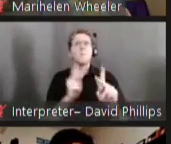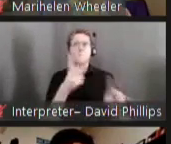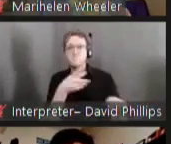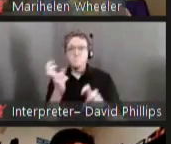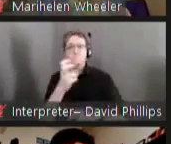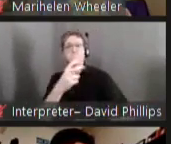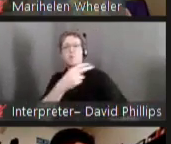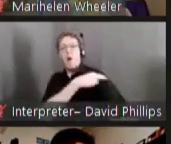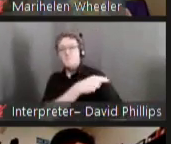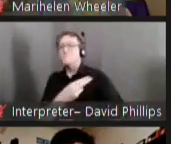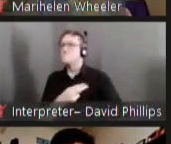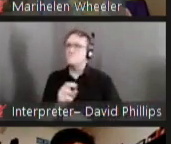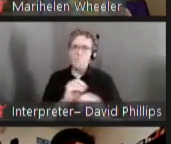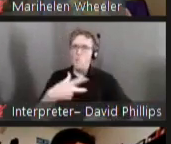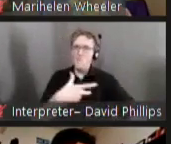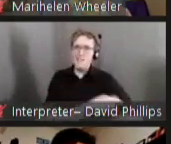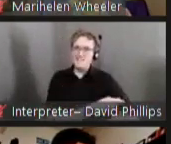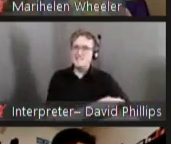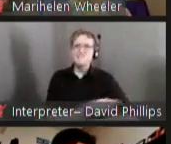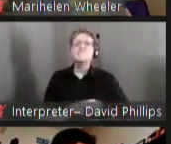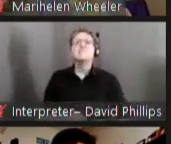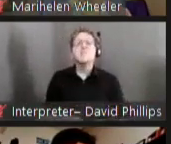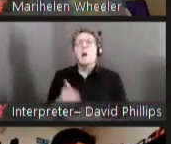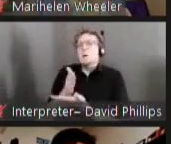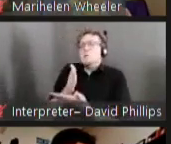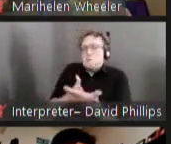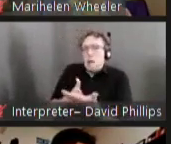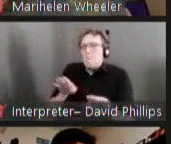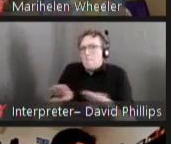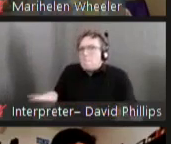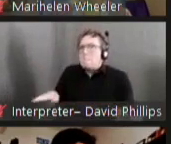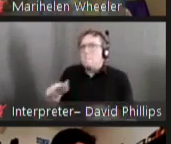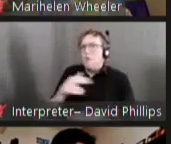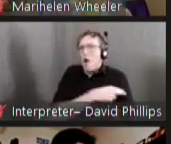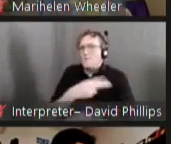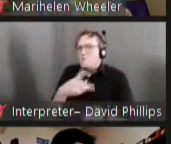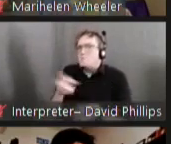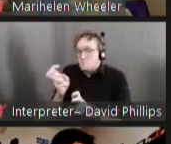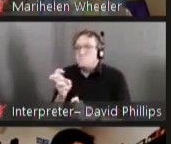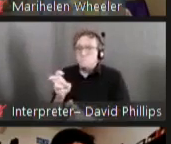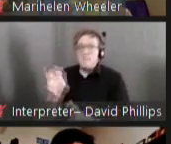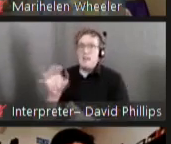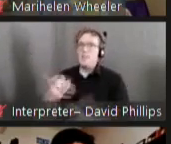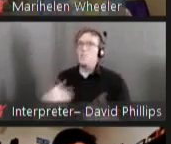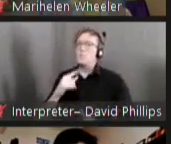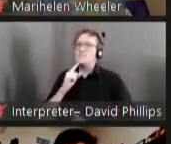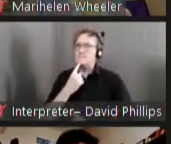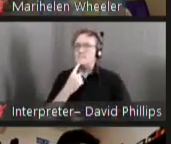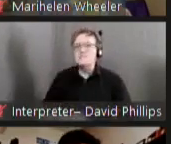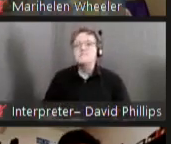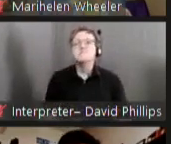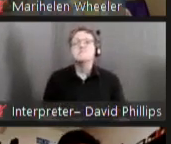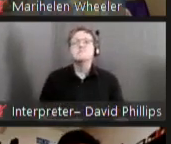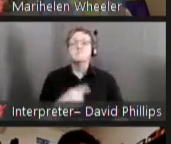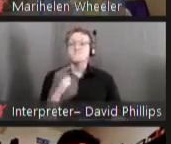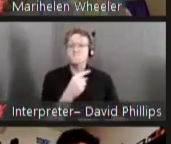And we do have a slight increase in pediatric hospitalizations. We want to take that very seriously. This is from the Florida